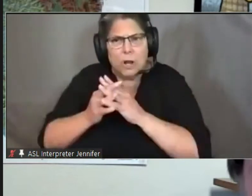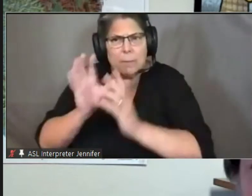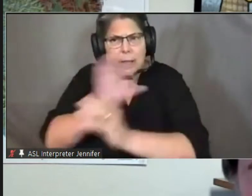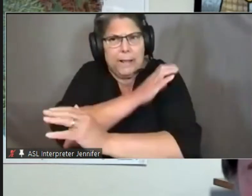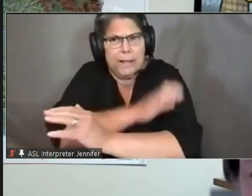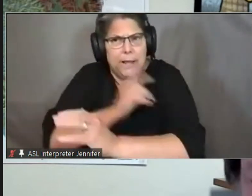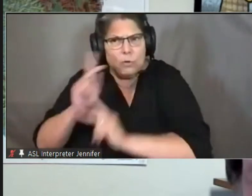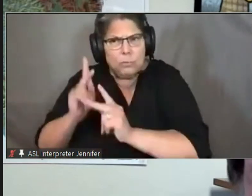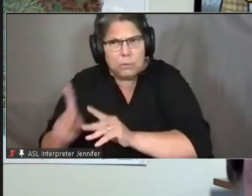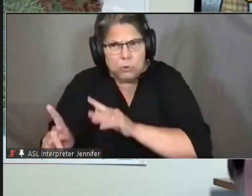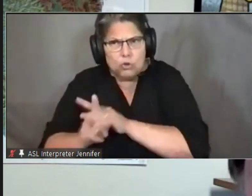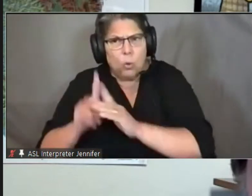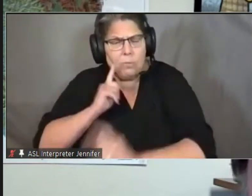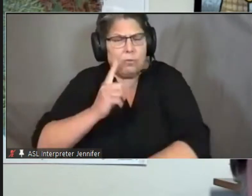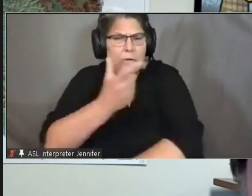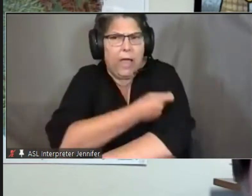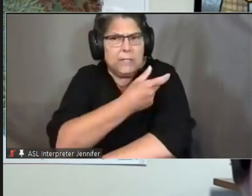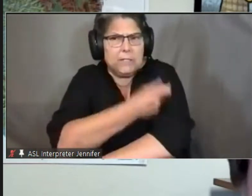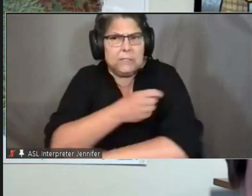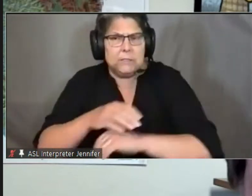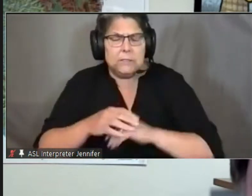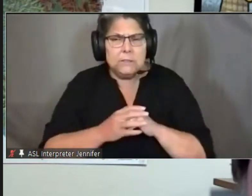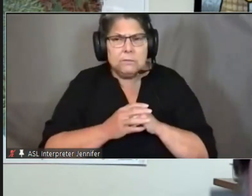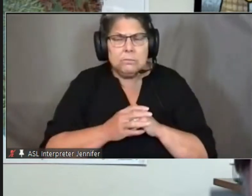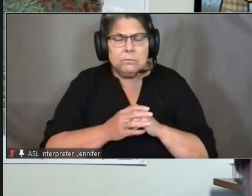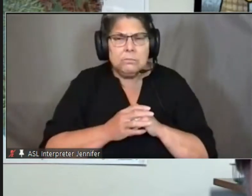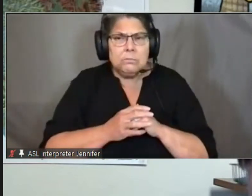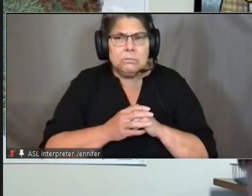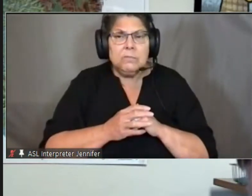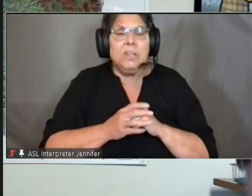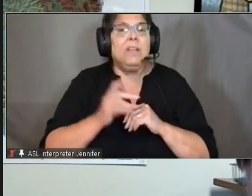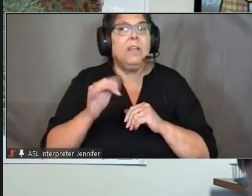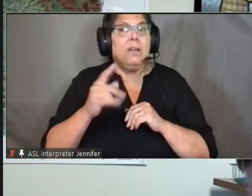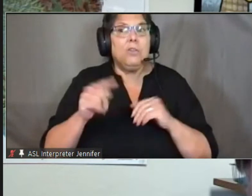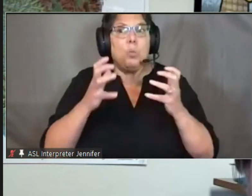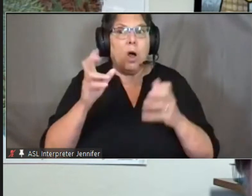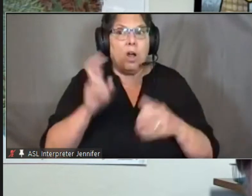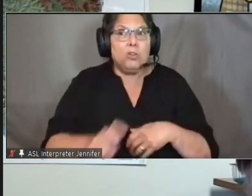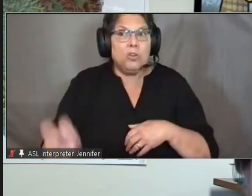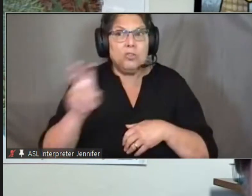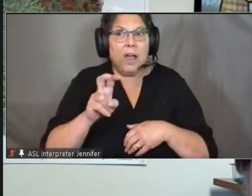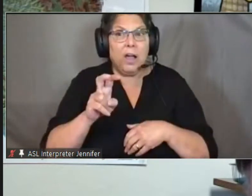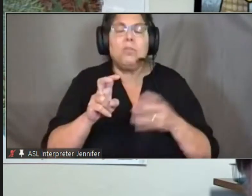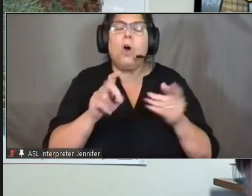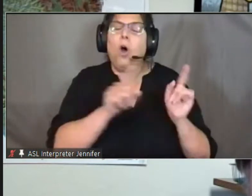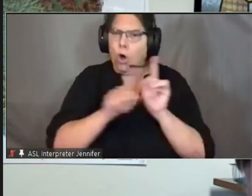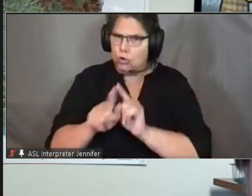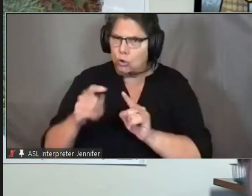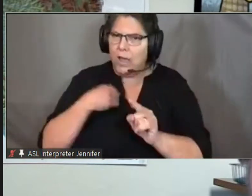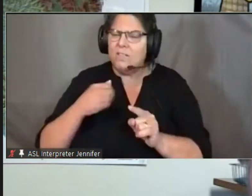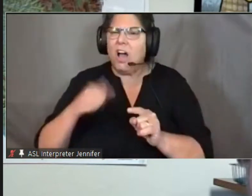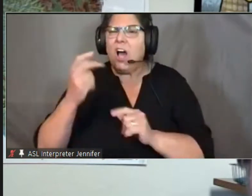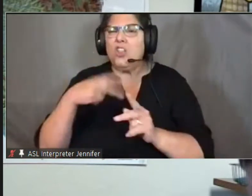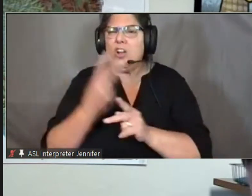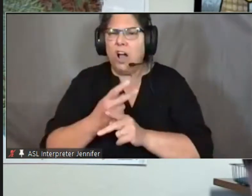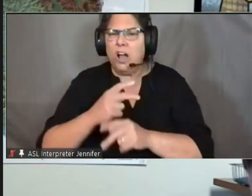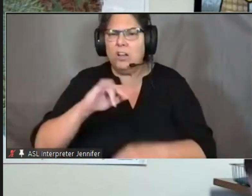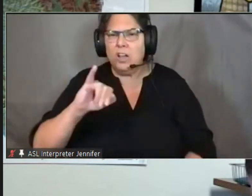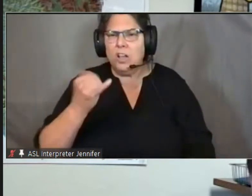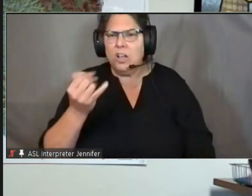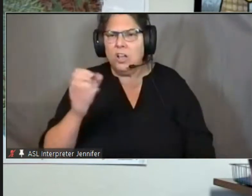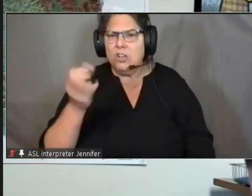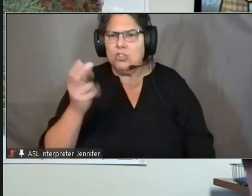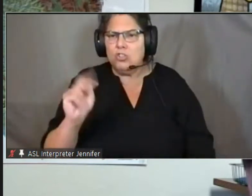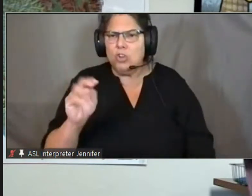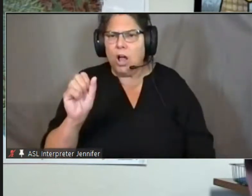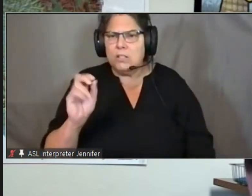Note that for all who want to travel, don't forget the Johnson & Johnson vaccines. They are one and done,